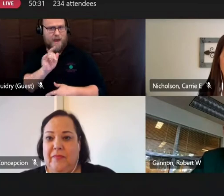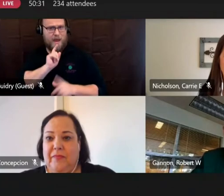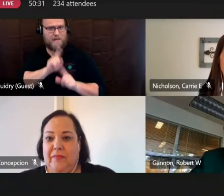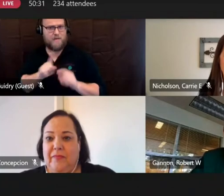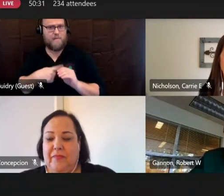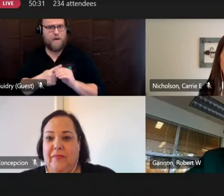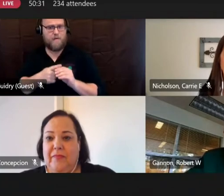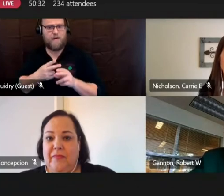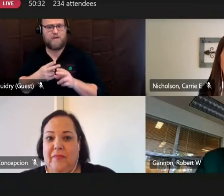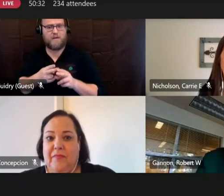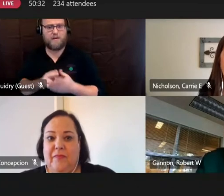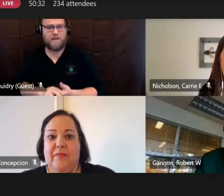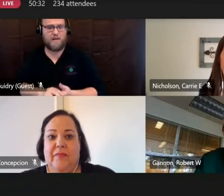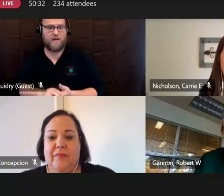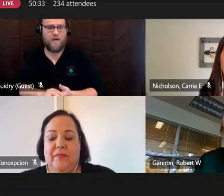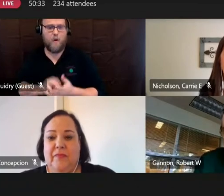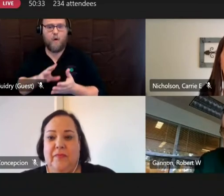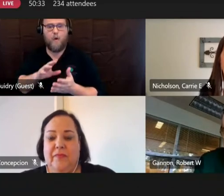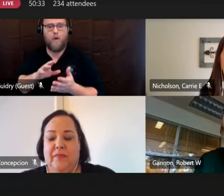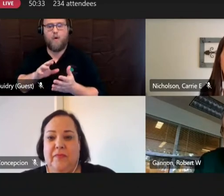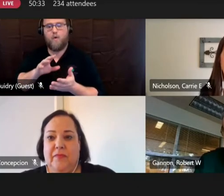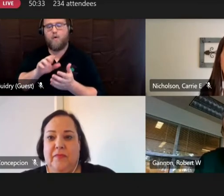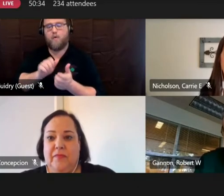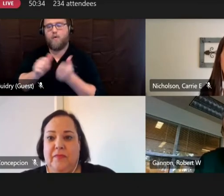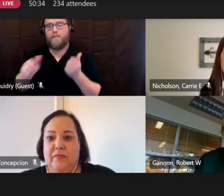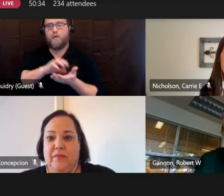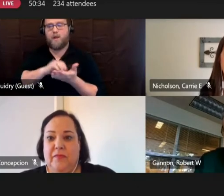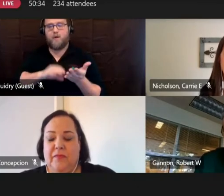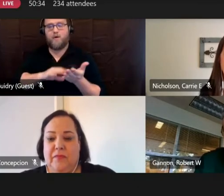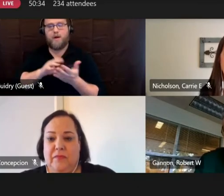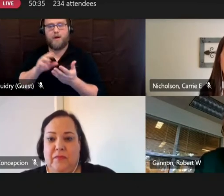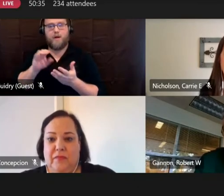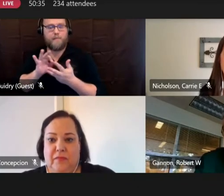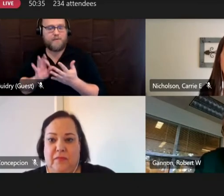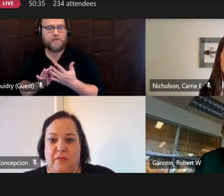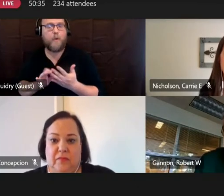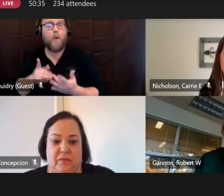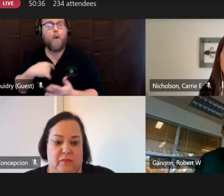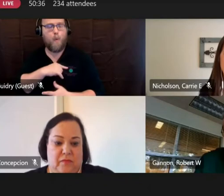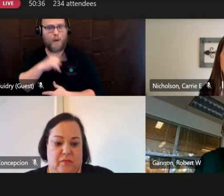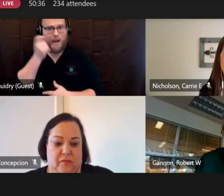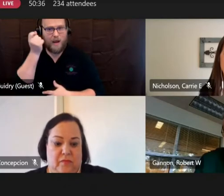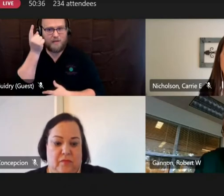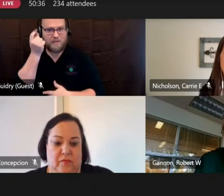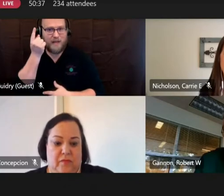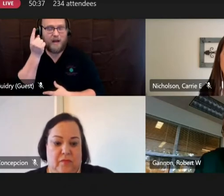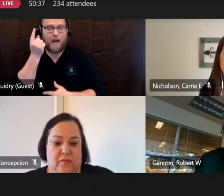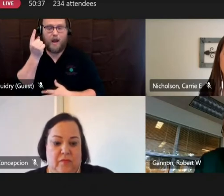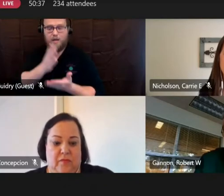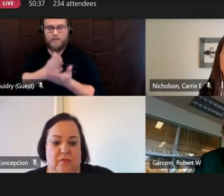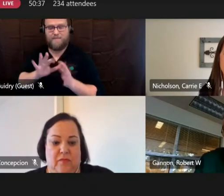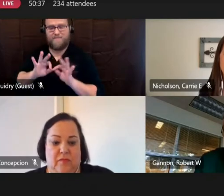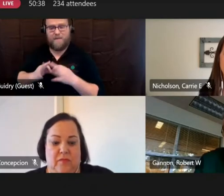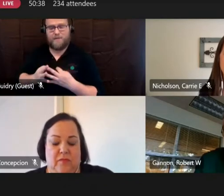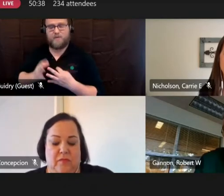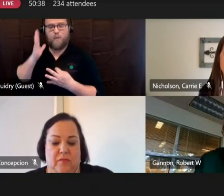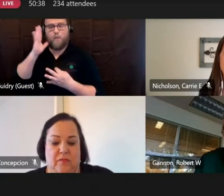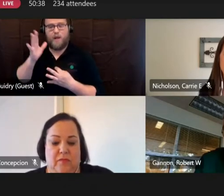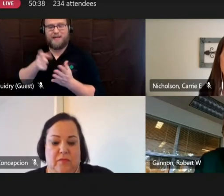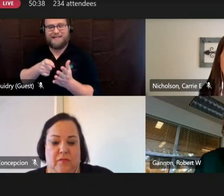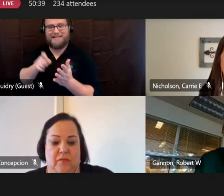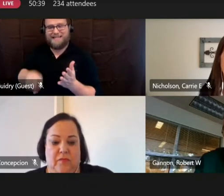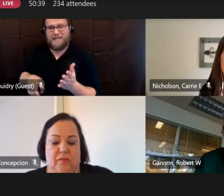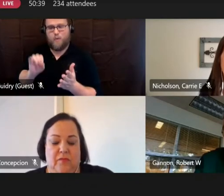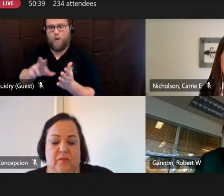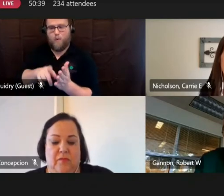Yes, we do realize that some families will need or require or want remote options for their students. So we